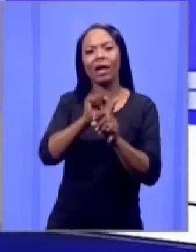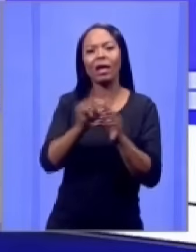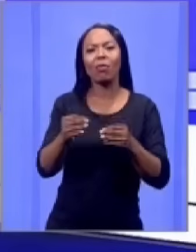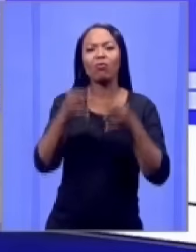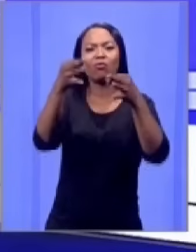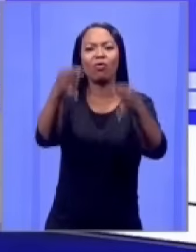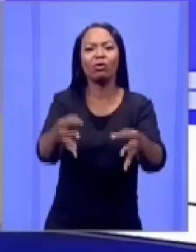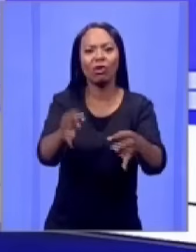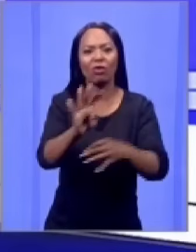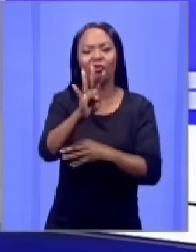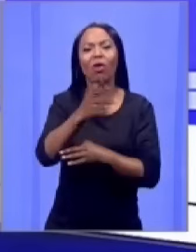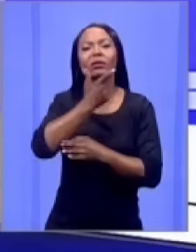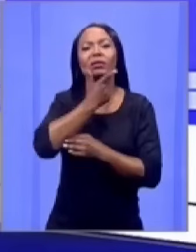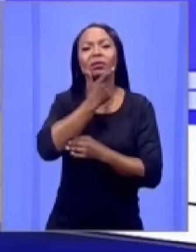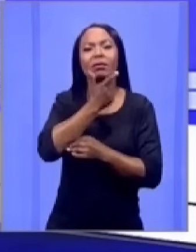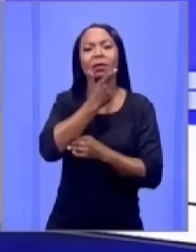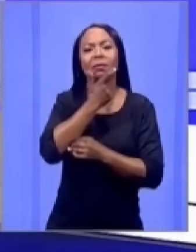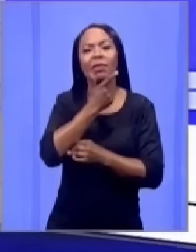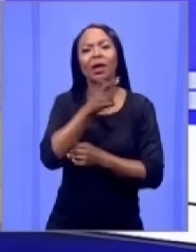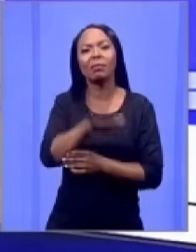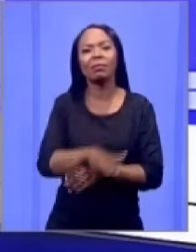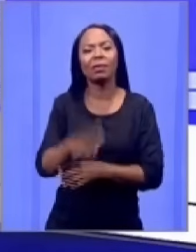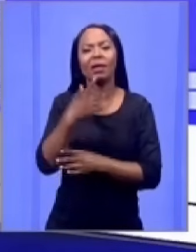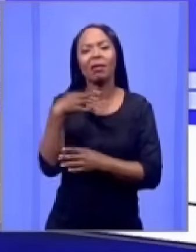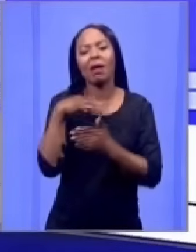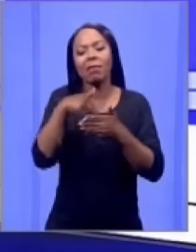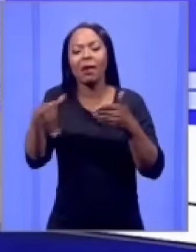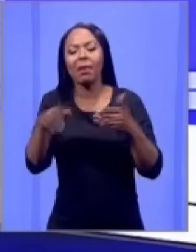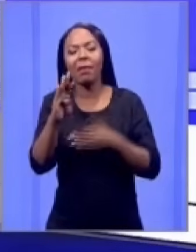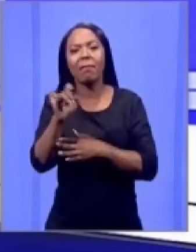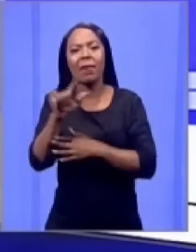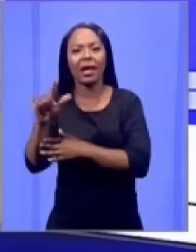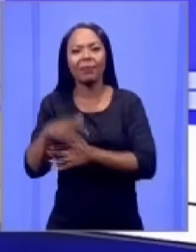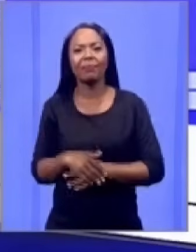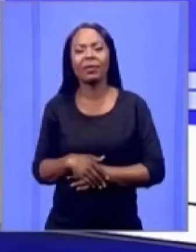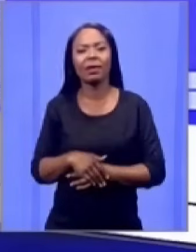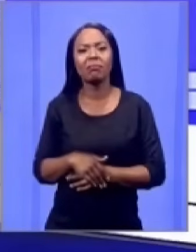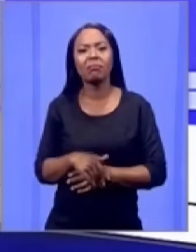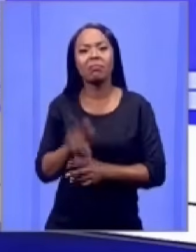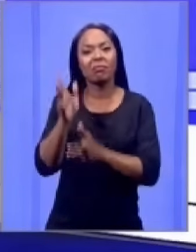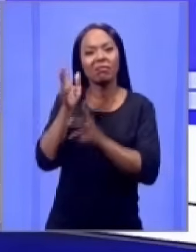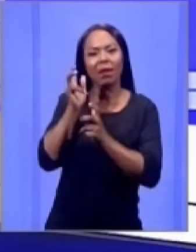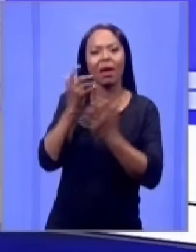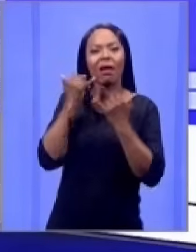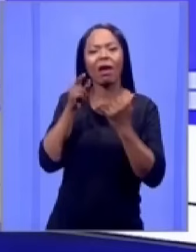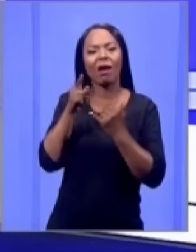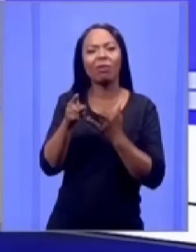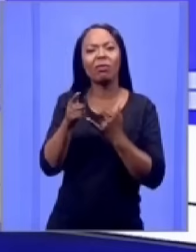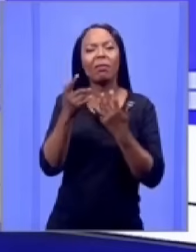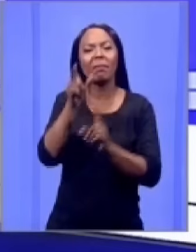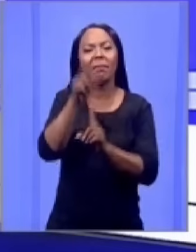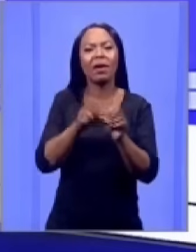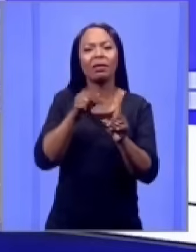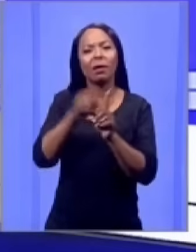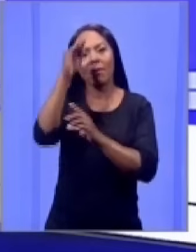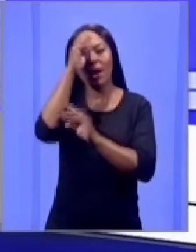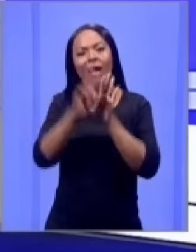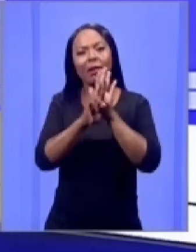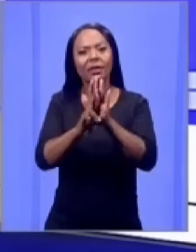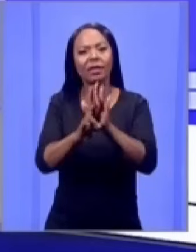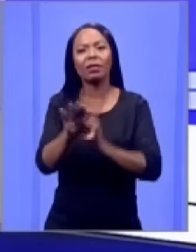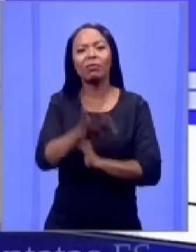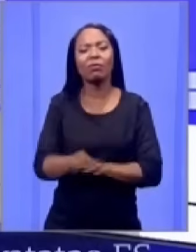Tshitwe lekgotleng la Mastrata wa Senekale bakeng sa hore a kope beili ho utlwa holwanyana ka ketsalo ena re buisana le mmuedi wa sepolesa Free State